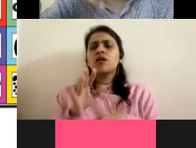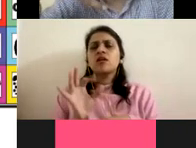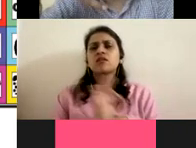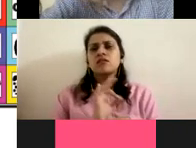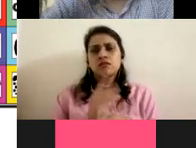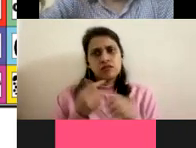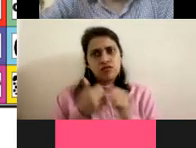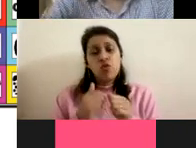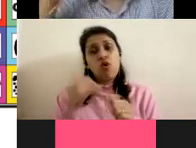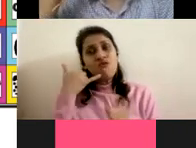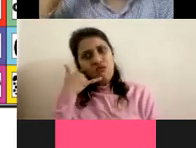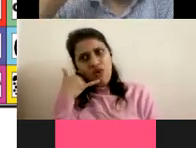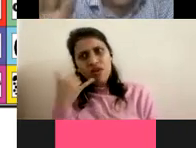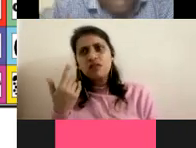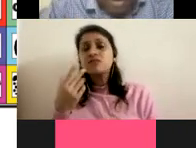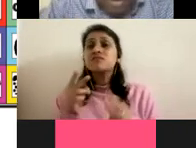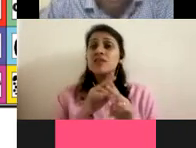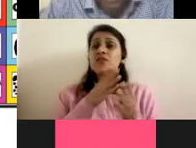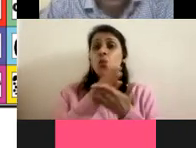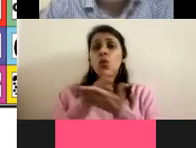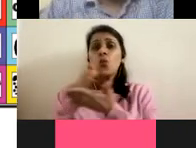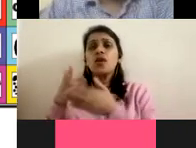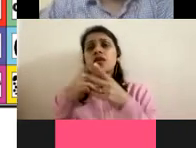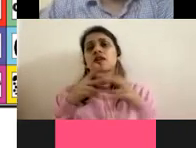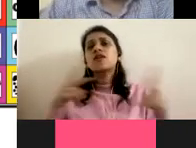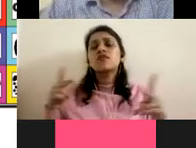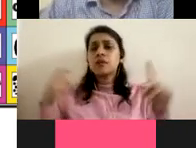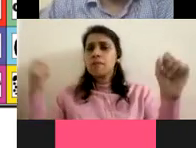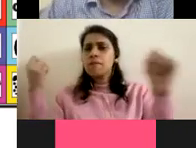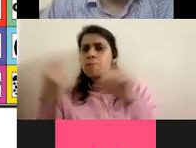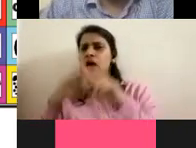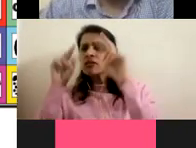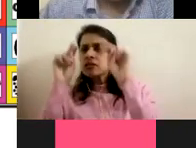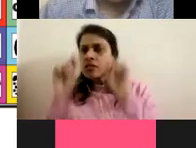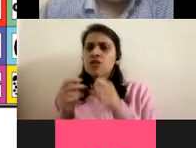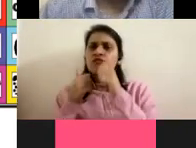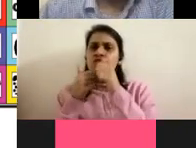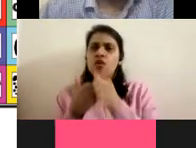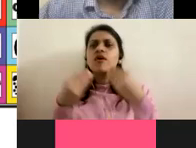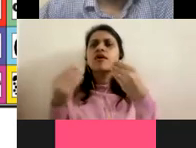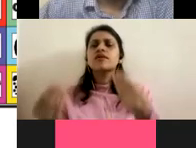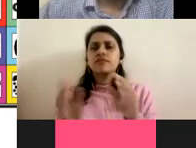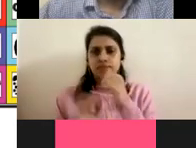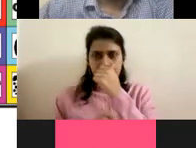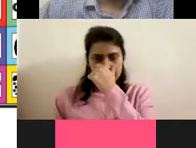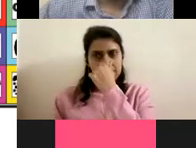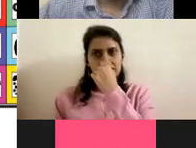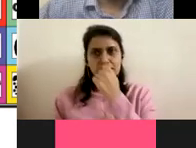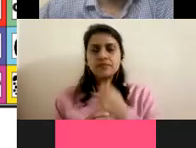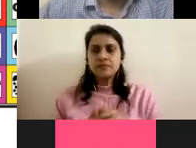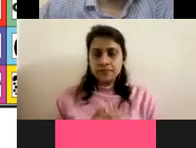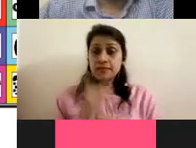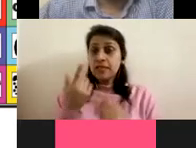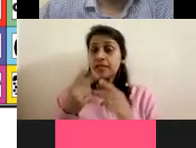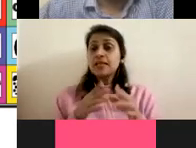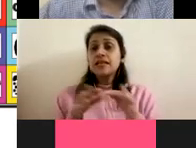the person prefers telephoning, all of that are reasonable accommodation which are required to be met, no? So these are examples of